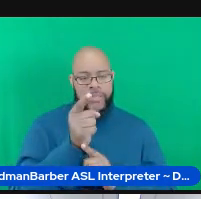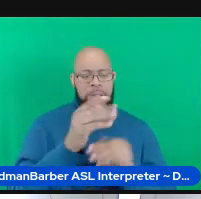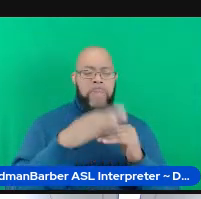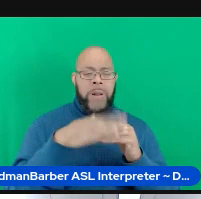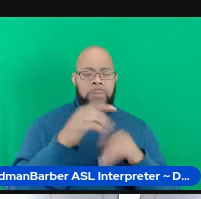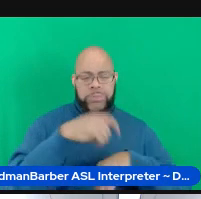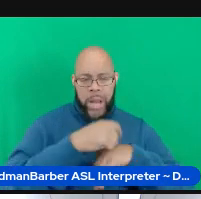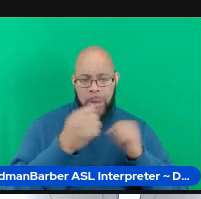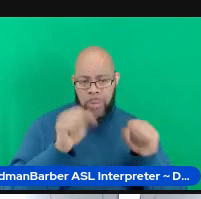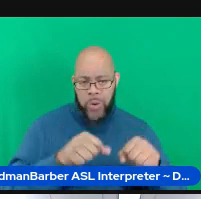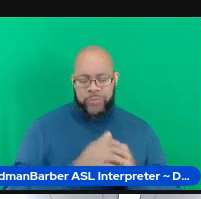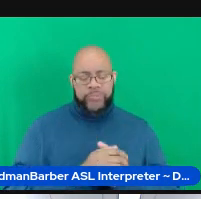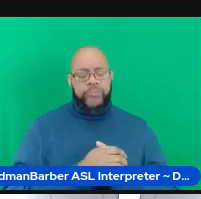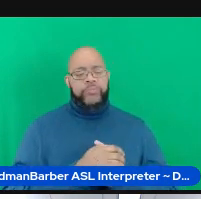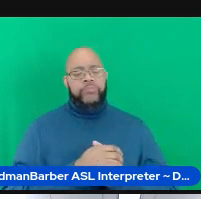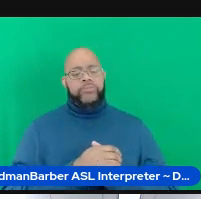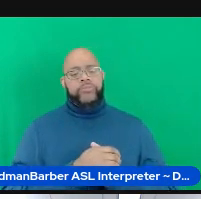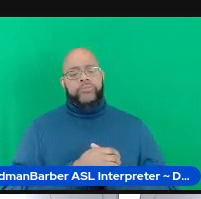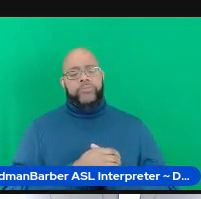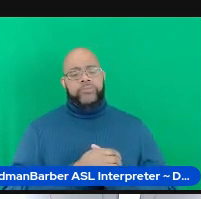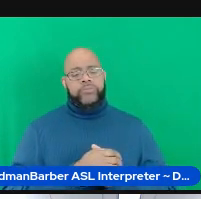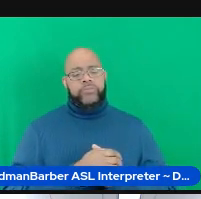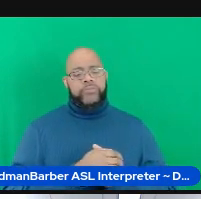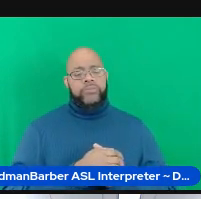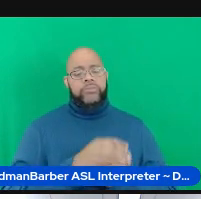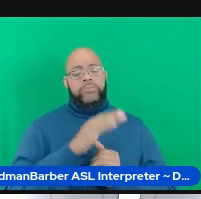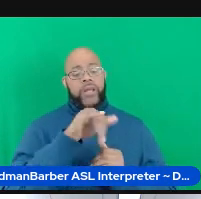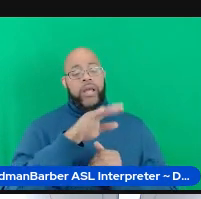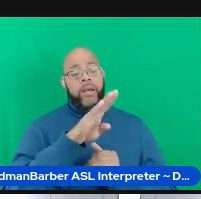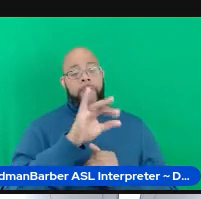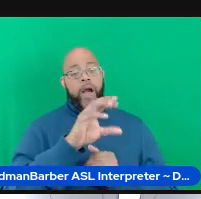And with the biomarker,